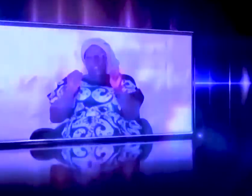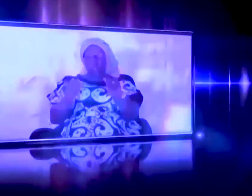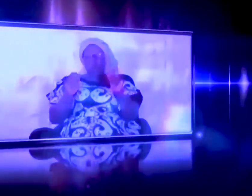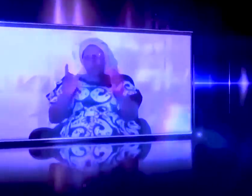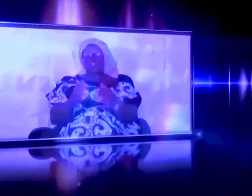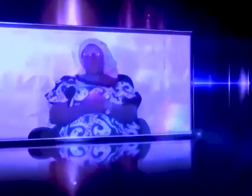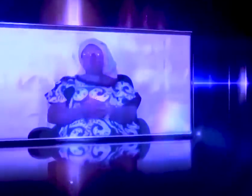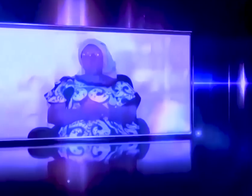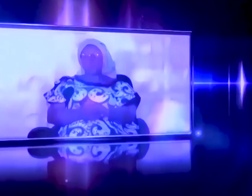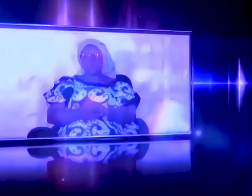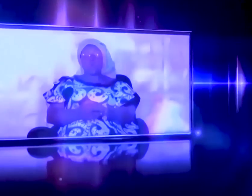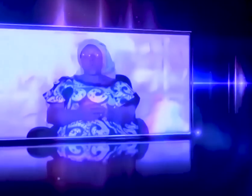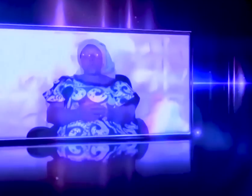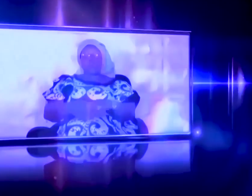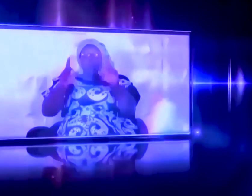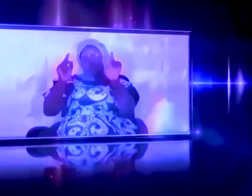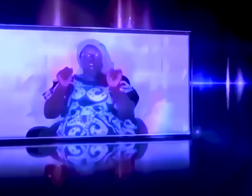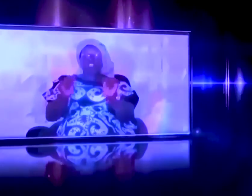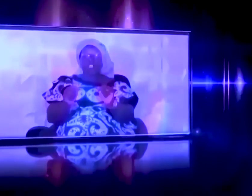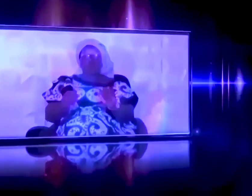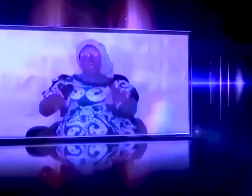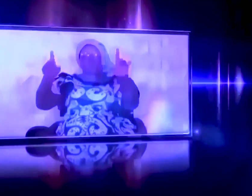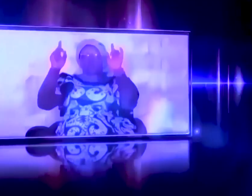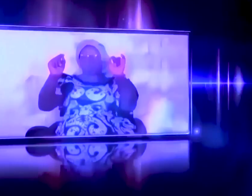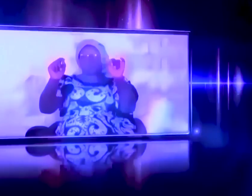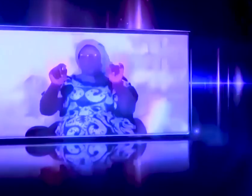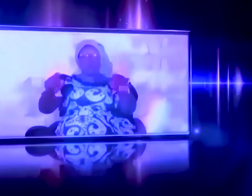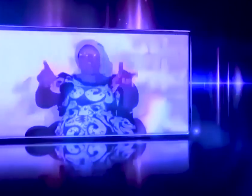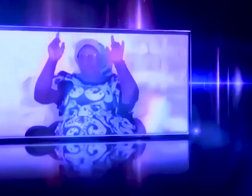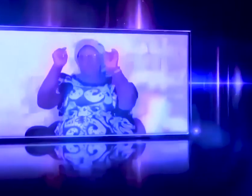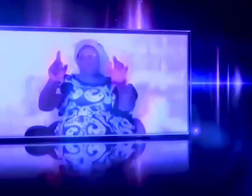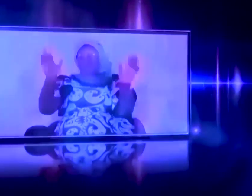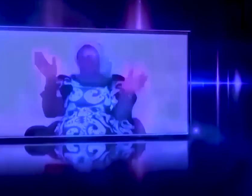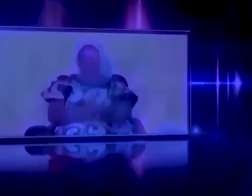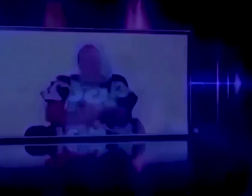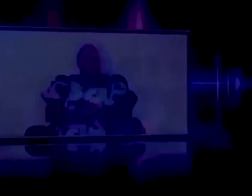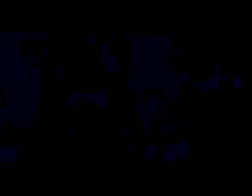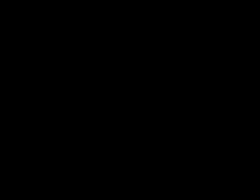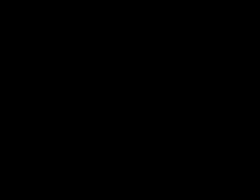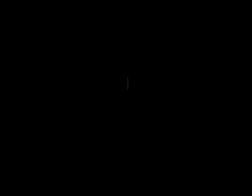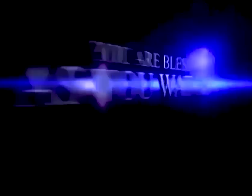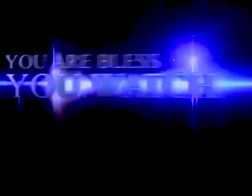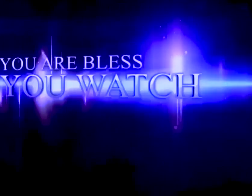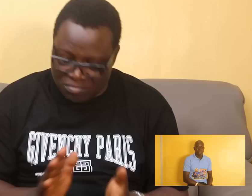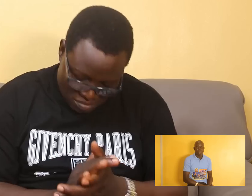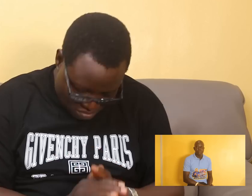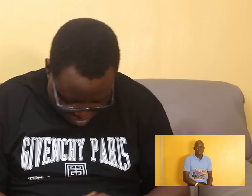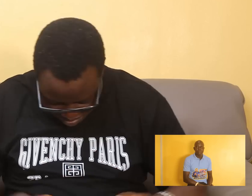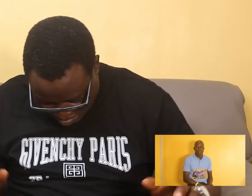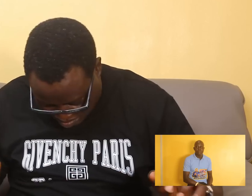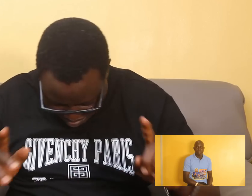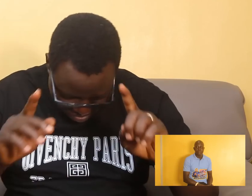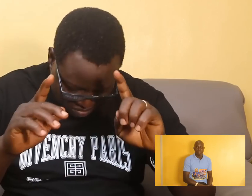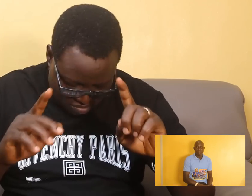fun gbogbo eda to wo mi to de gbo mi lowo lowo loruko jesu olorun odubuku o ya ko buku fun o amen